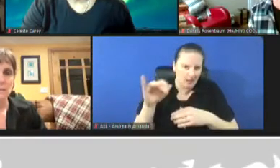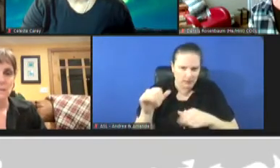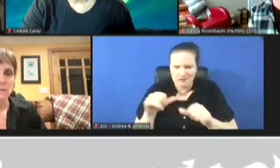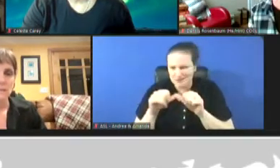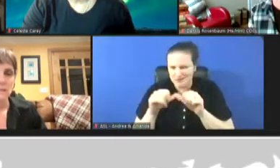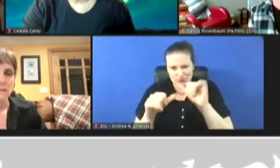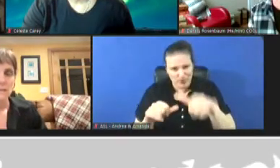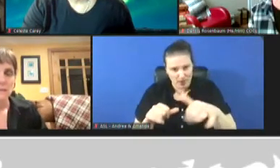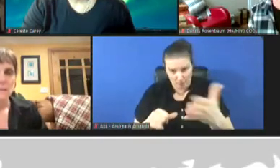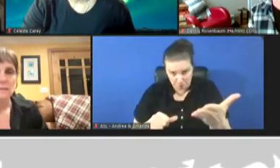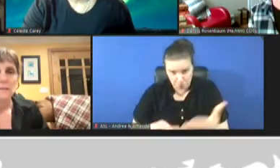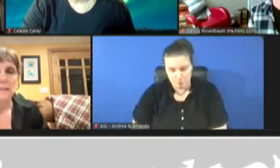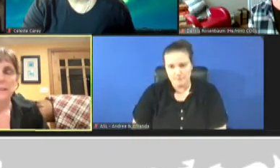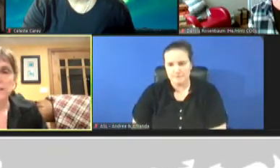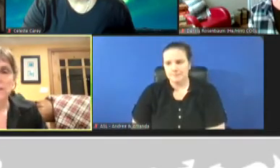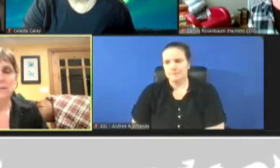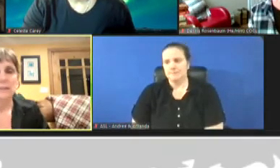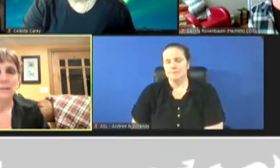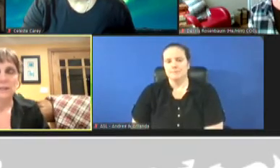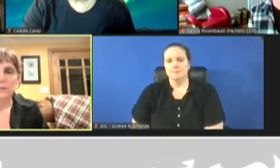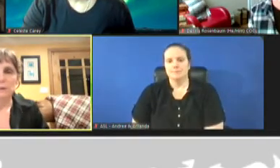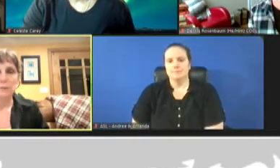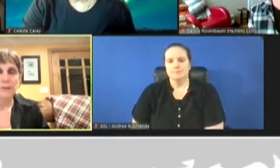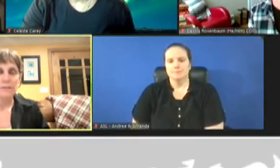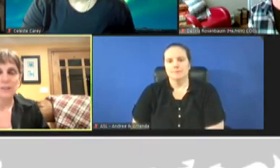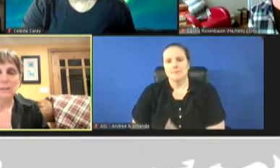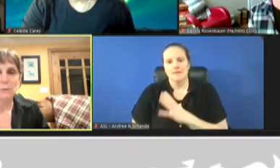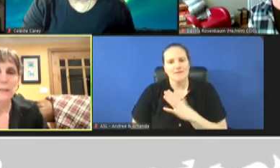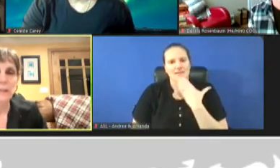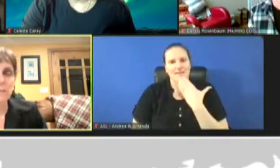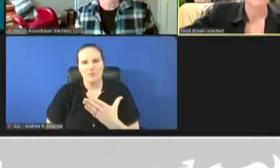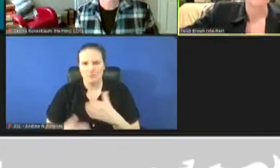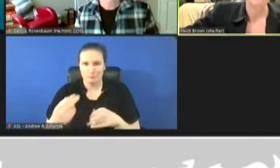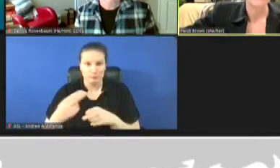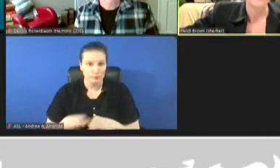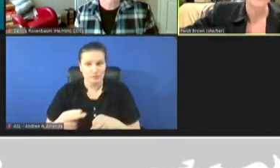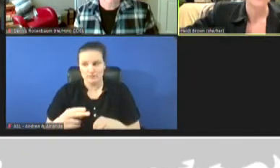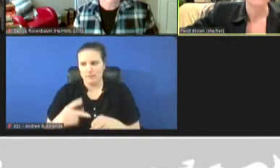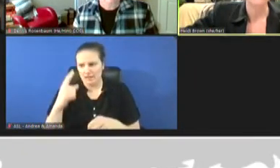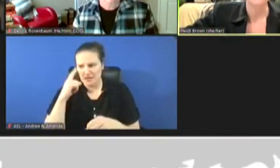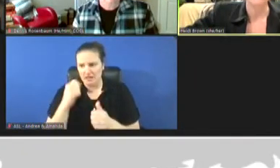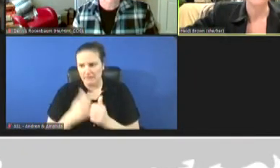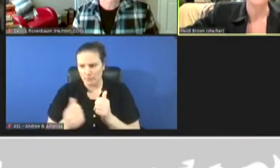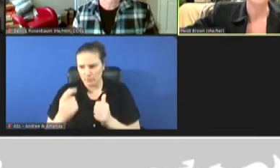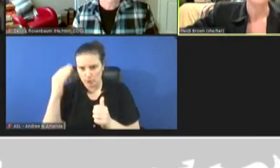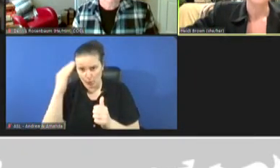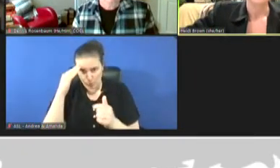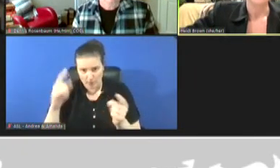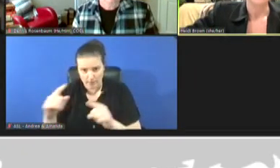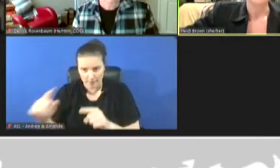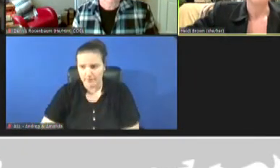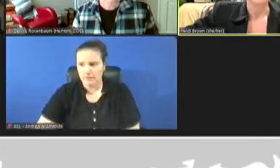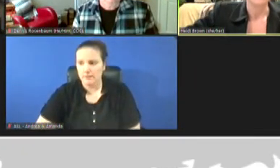continue? Yeah, thank you. I'll try to be brief. I think everybody basically knows what's going on.